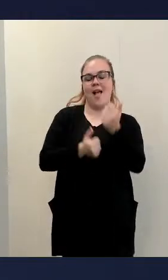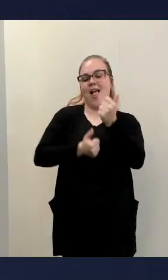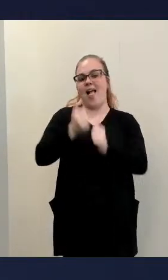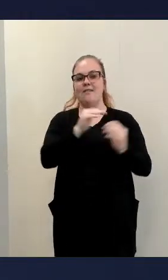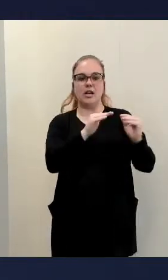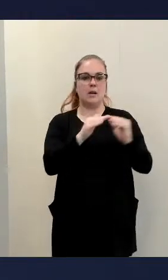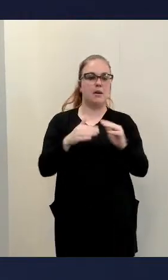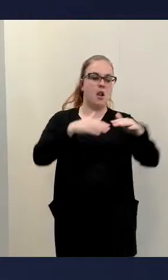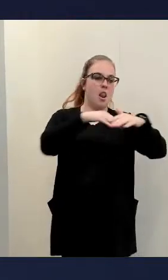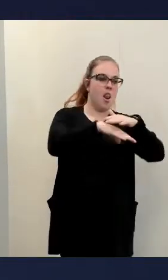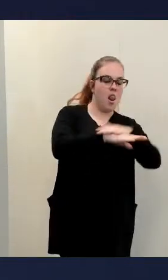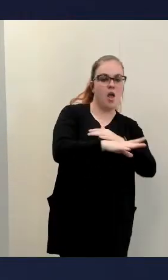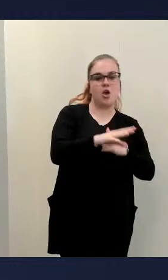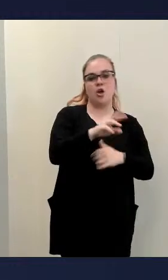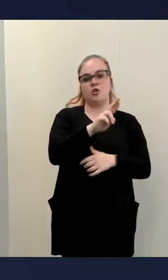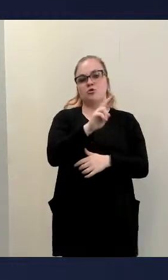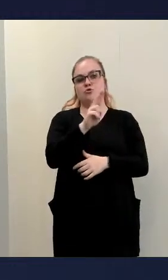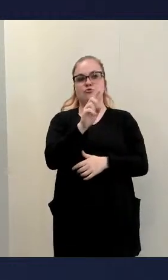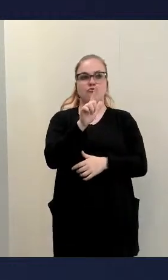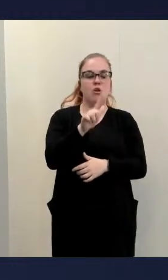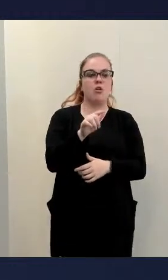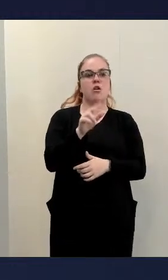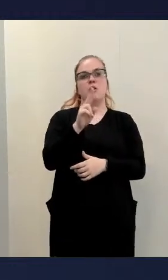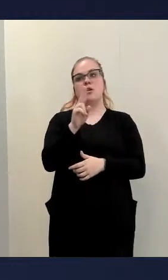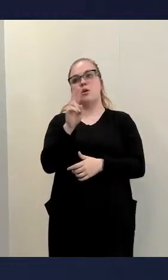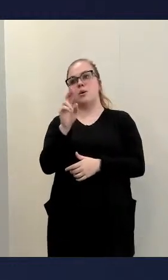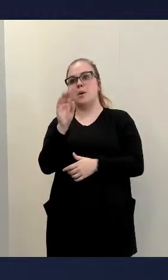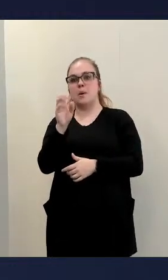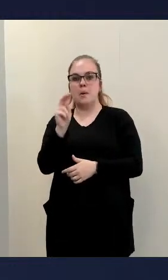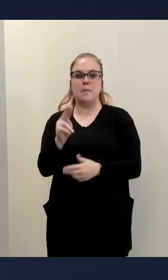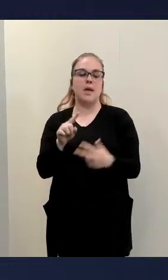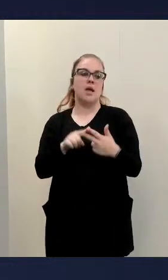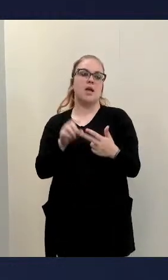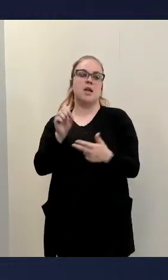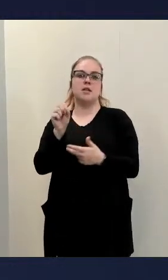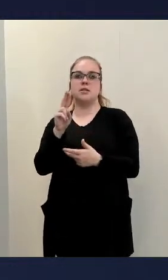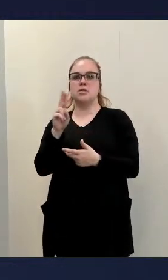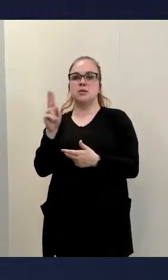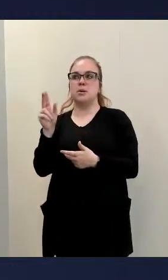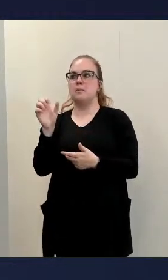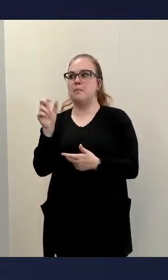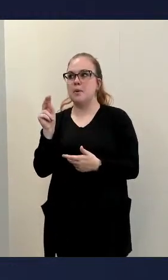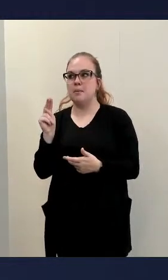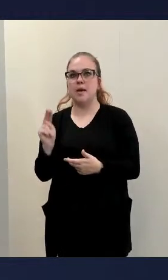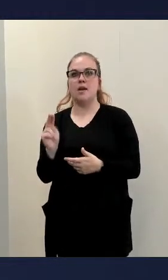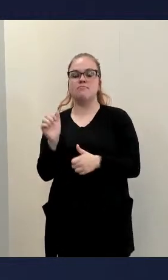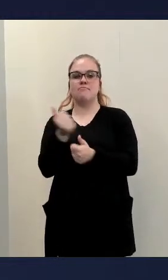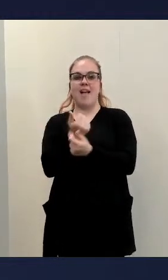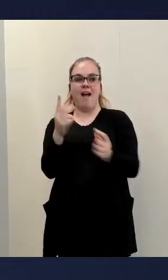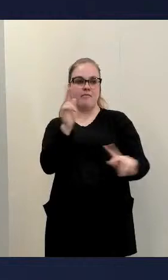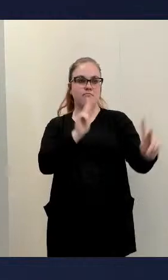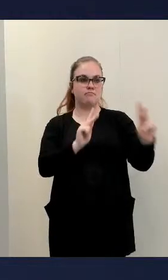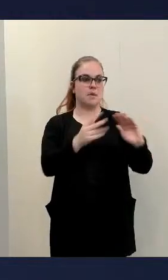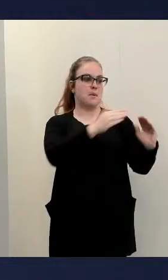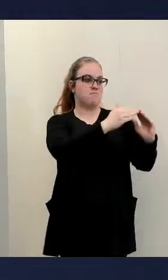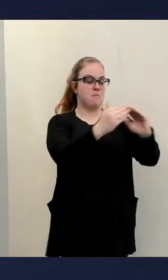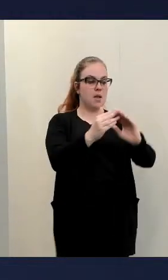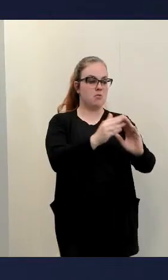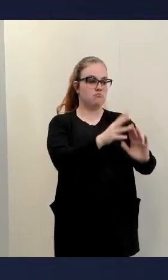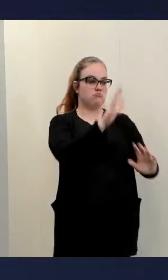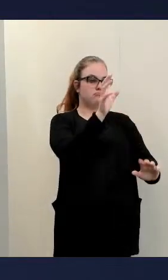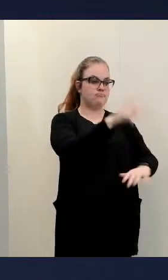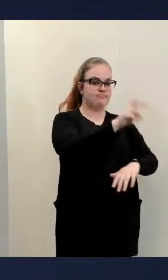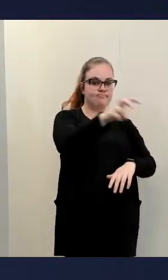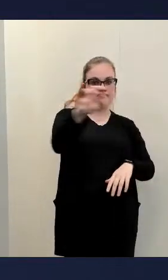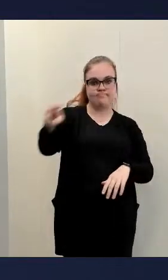were in rural Erie. We were in urban Erie. We were in suburban Erie, listening to the people most affected by